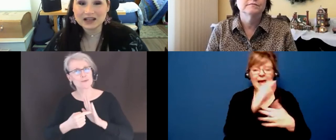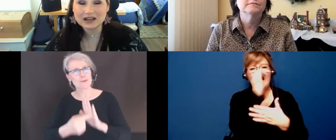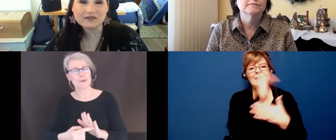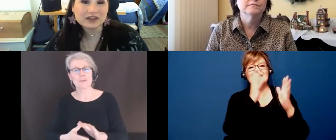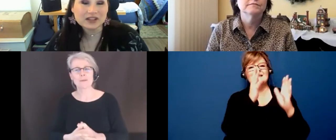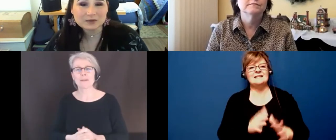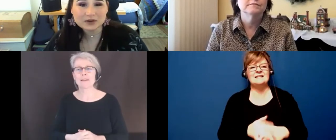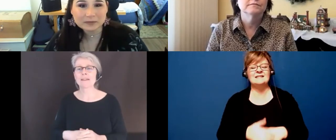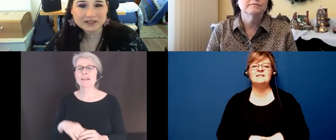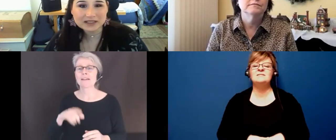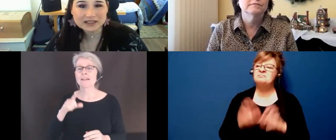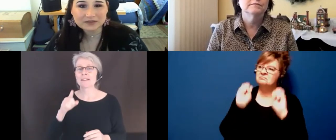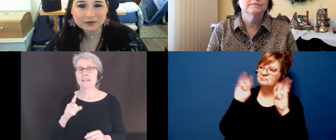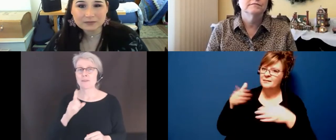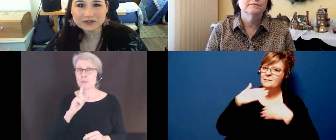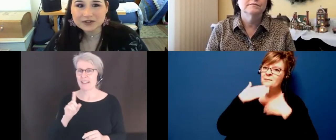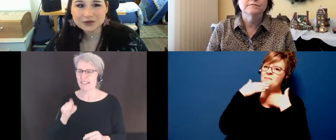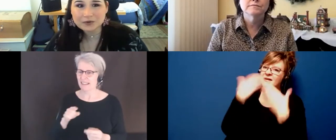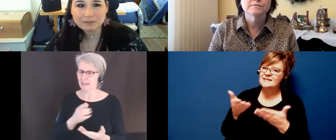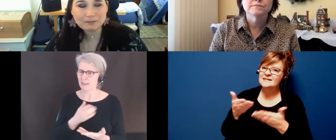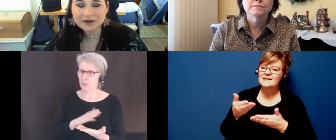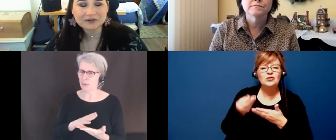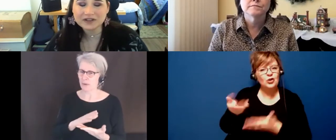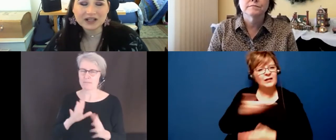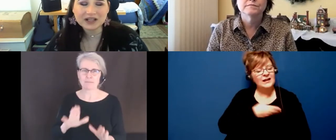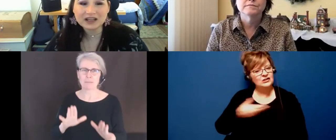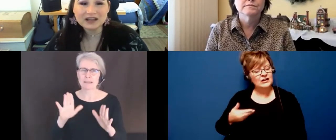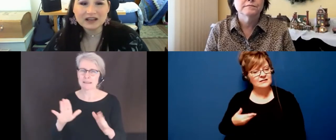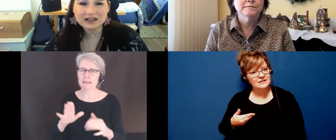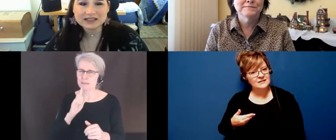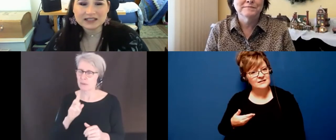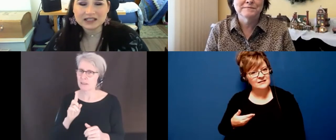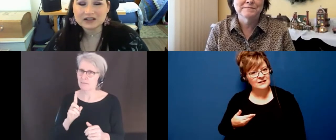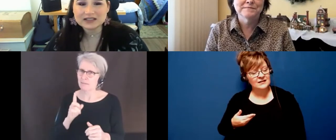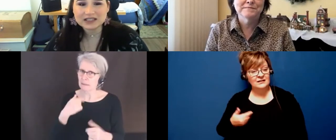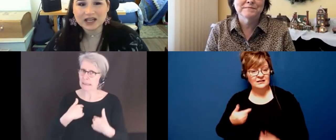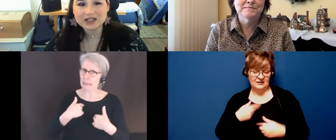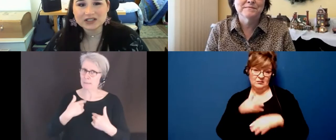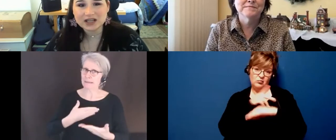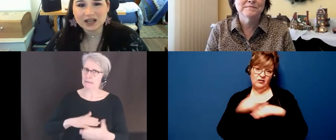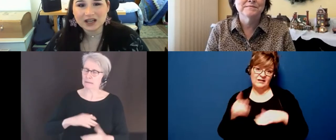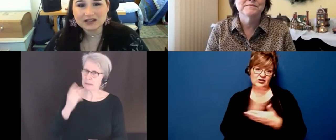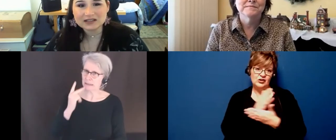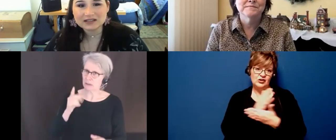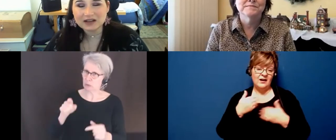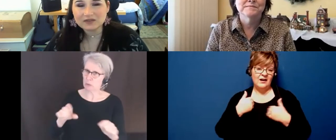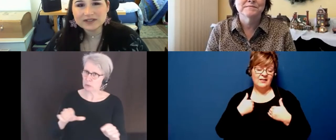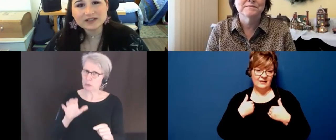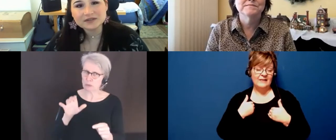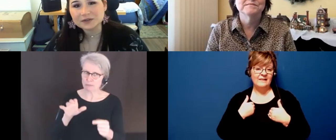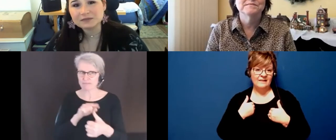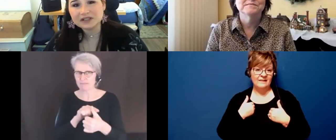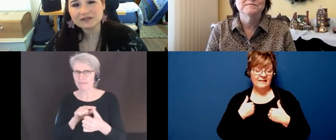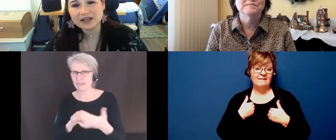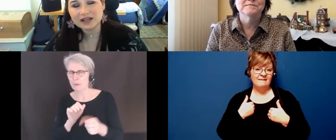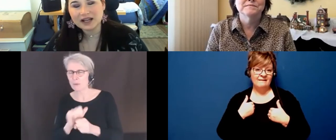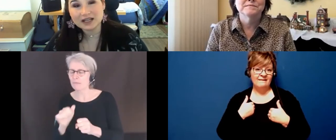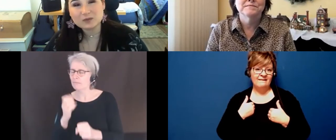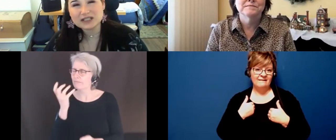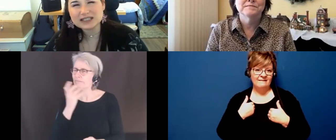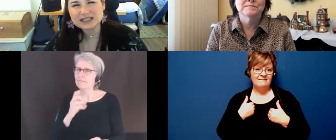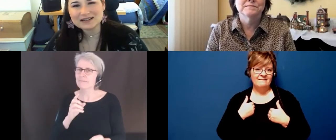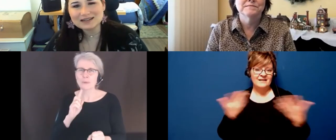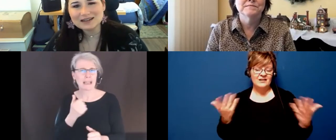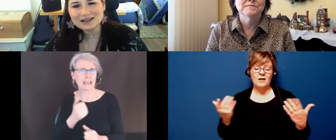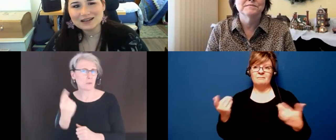that I love that this program exists. For me, there's no better feeling than singing on stage, and I've always held a firm belief that